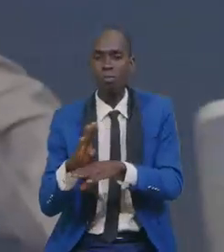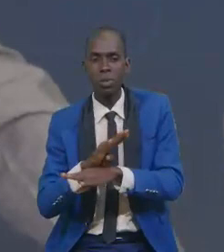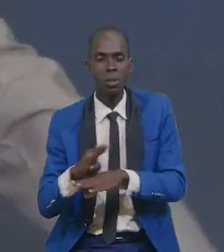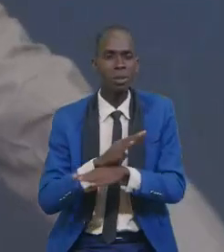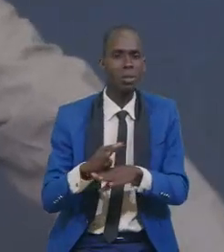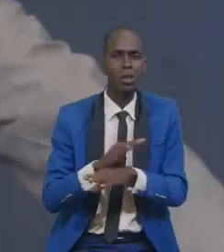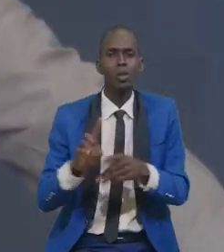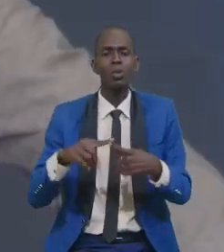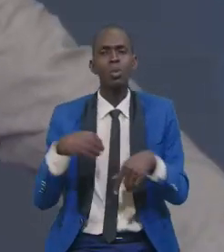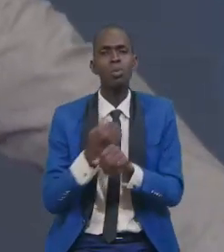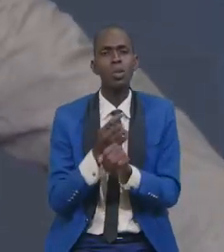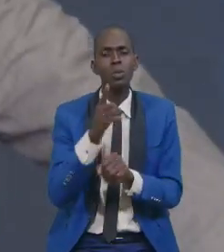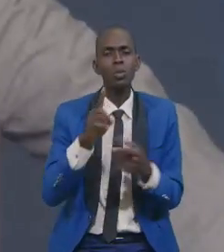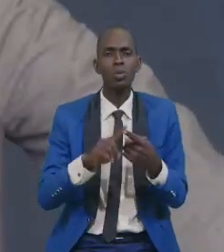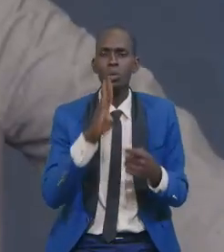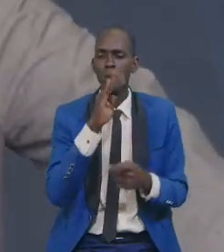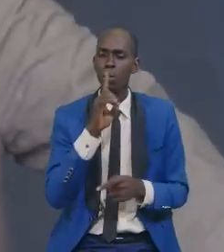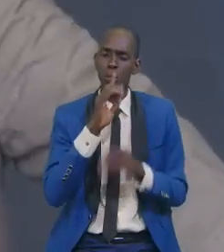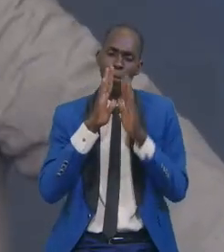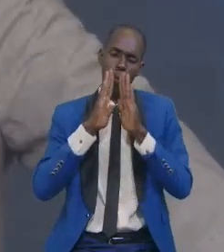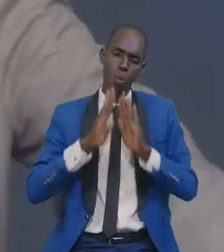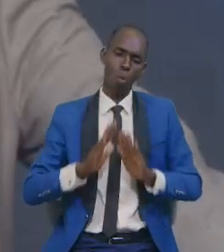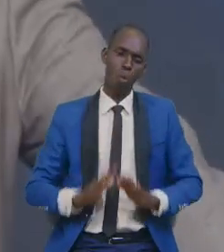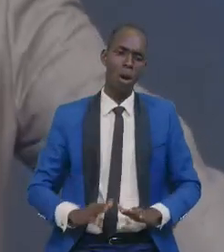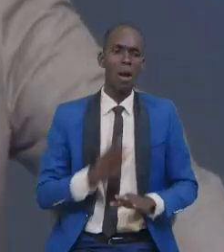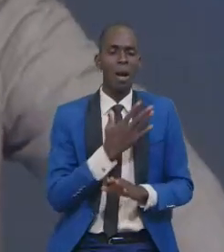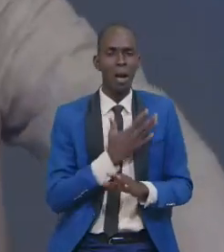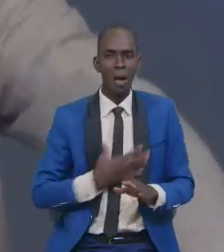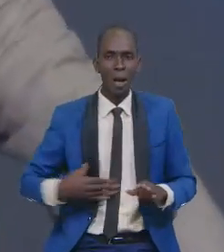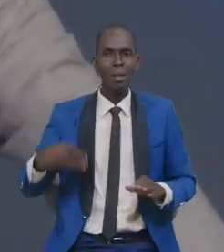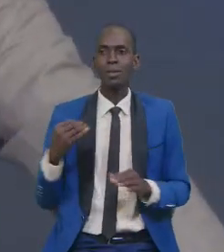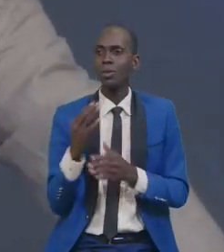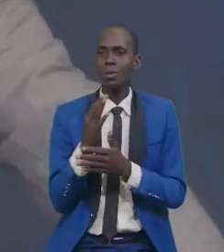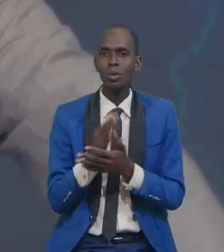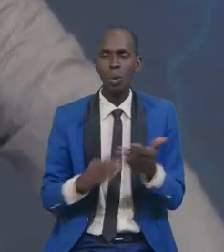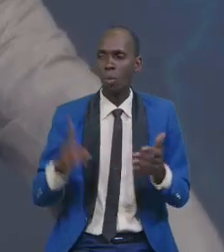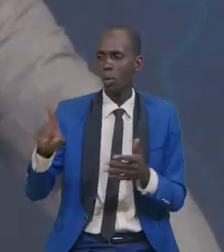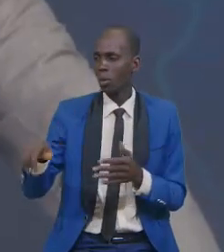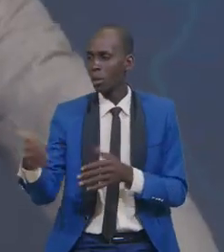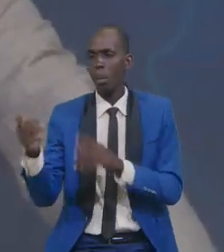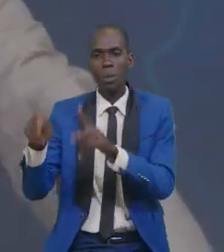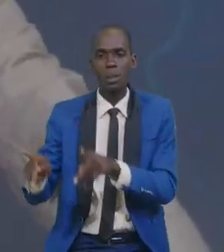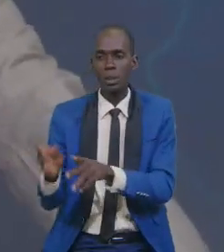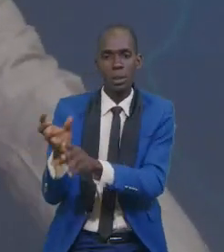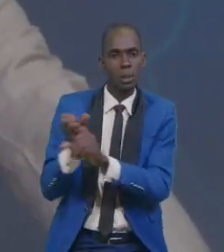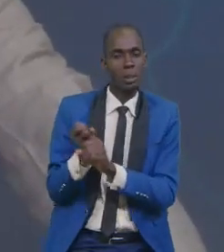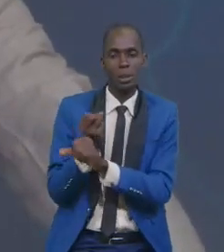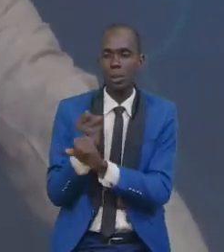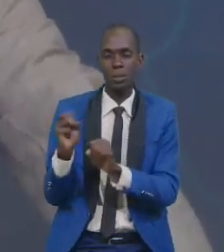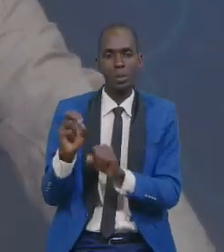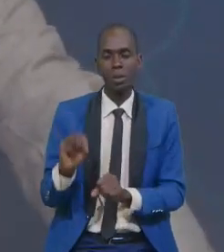you keep quiet? And everything is going on well, somebody having salvation there, holiness experience,